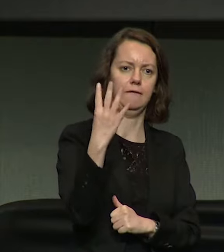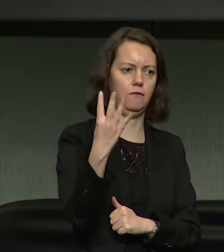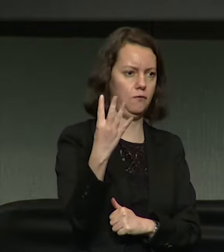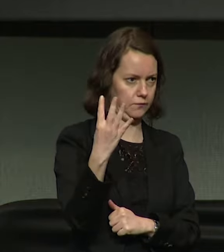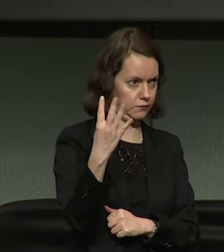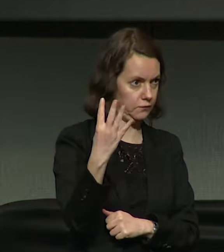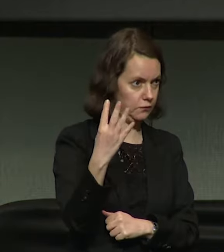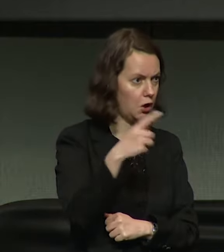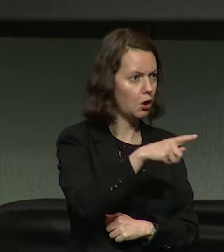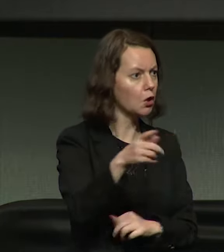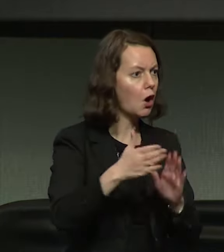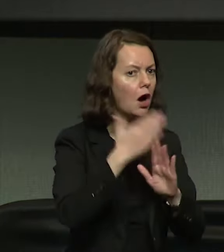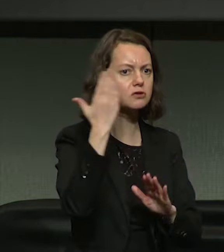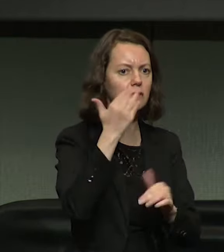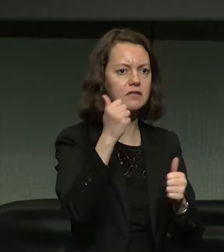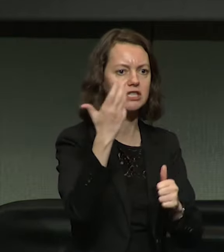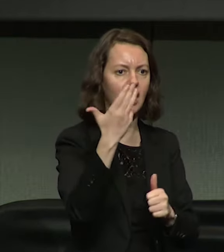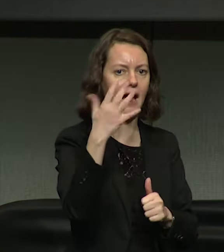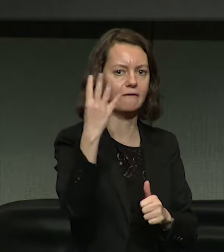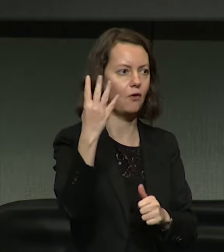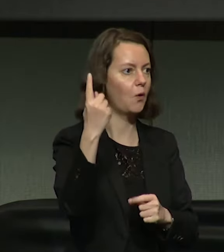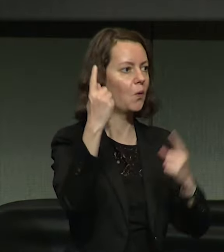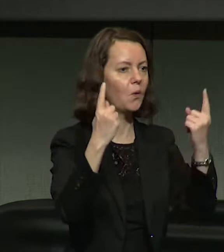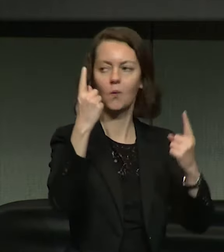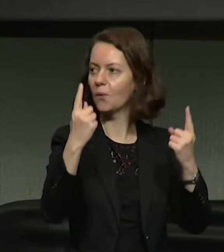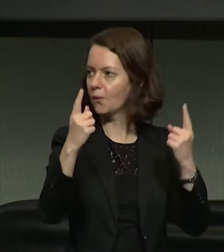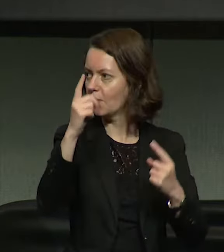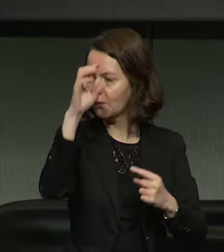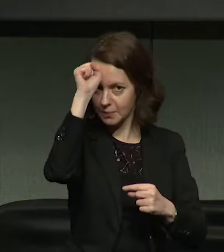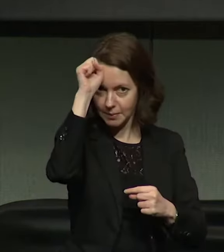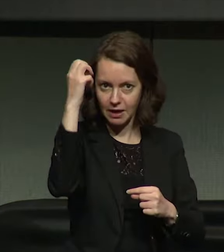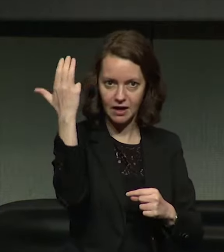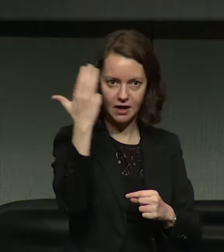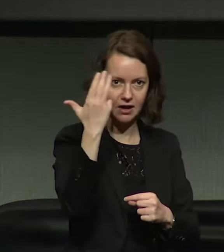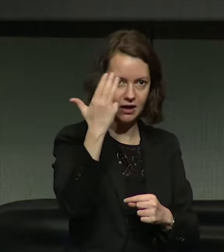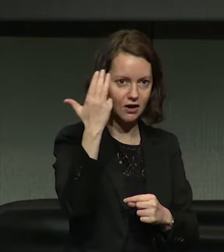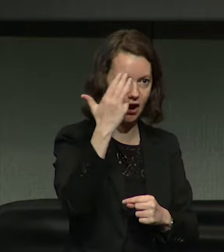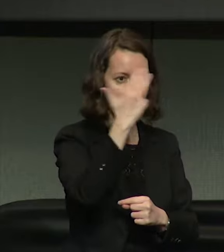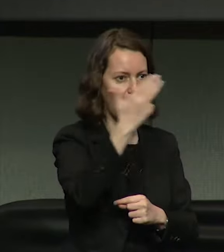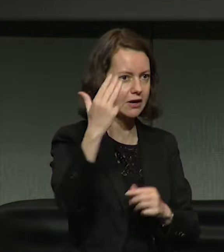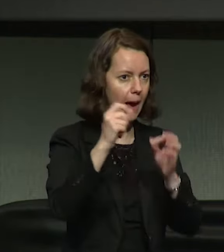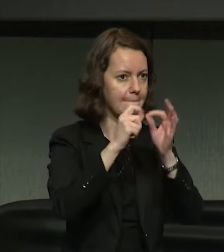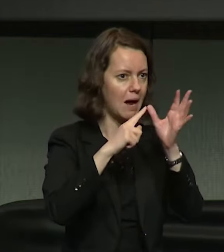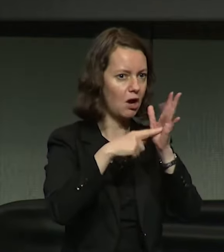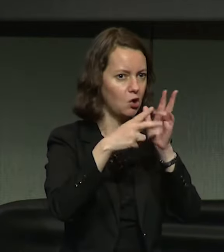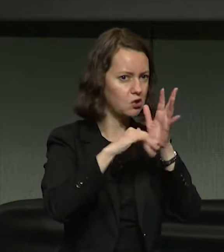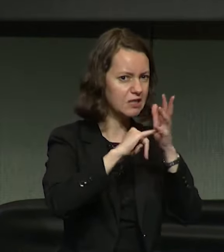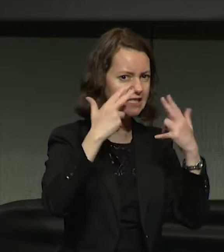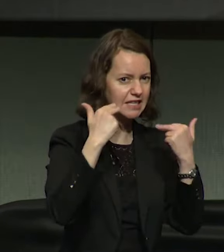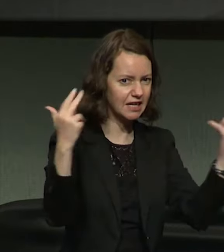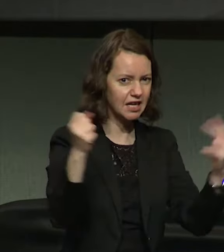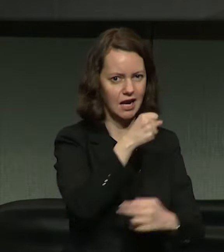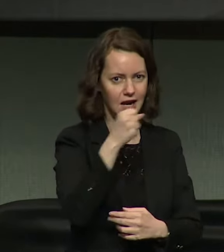1984. I don't, anybody else finish in 1984? Yeah, remember those days? 99 red balloons, bust them loose, all that.